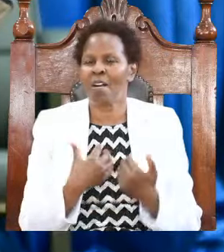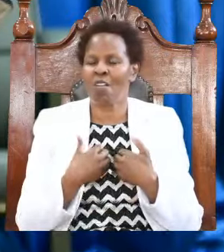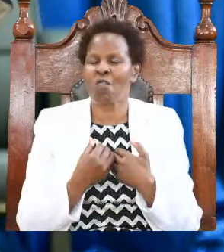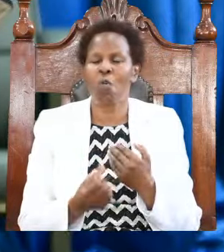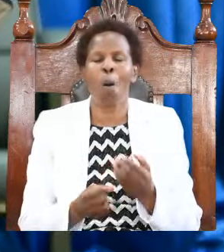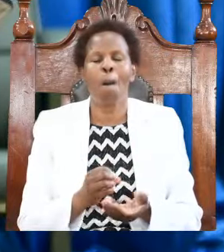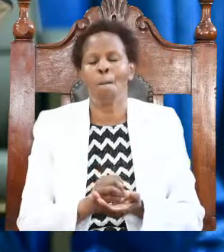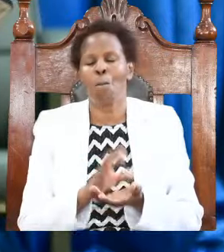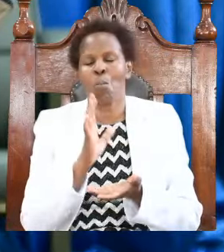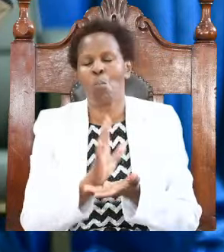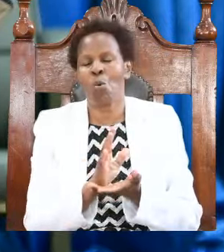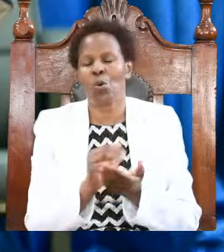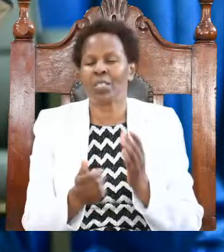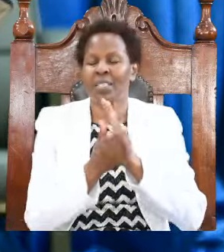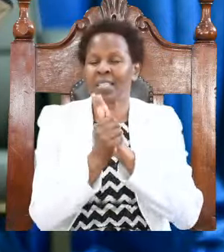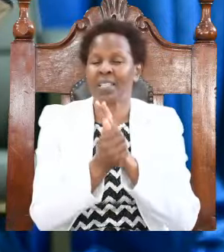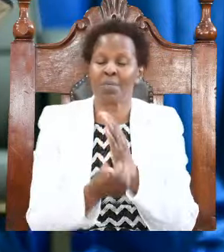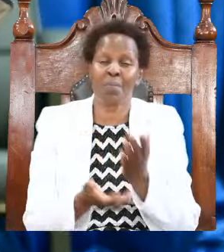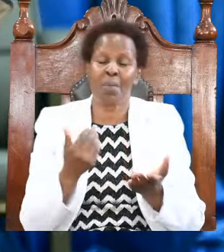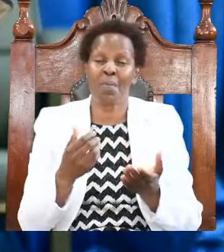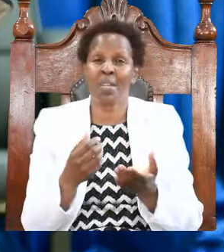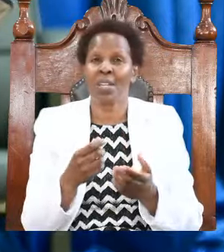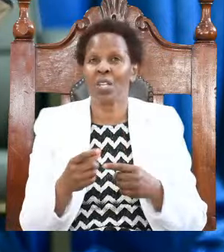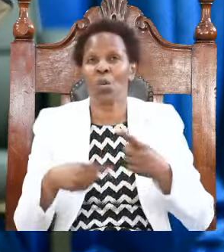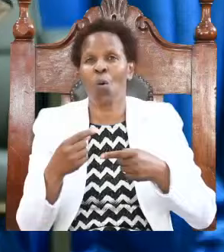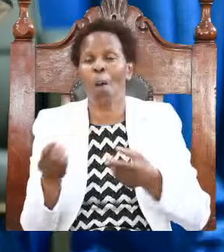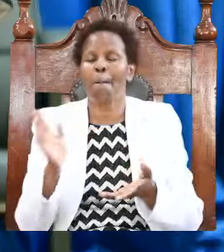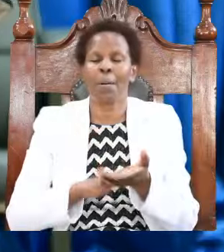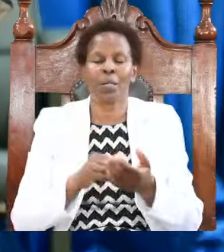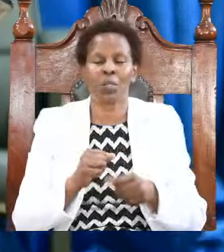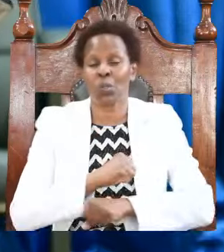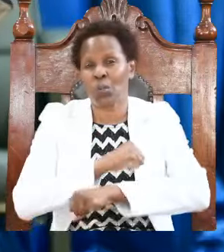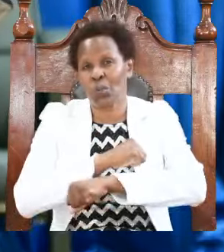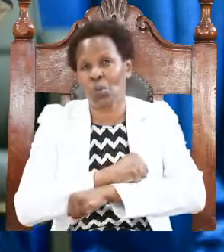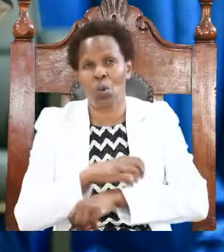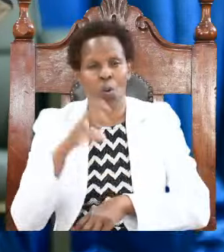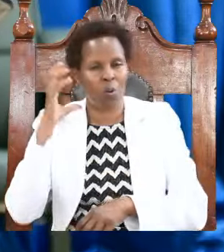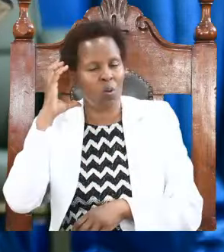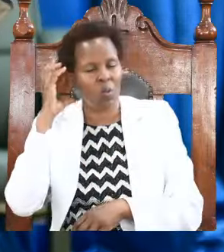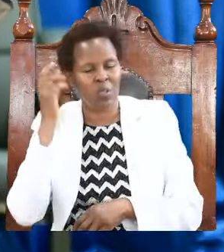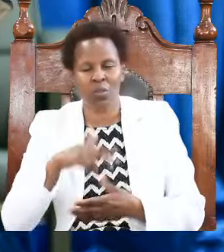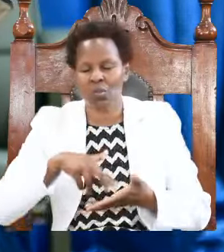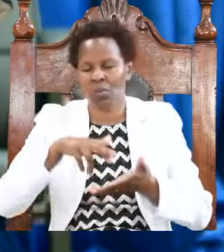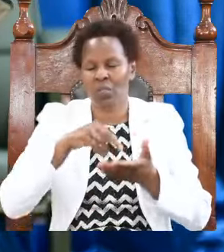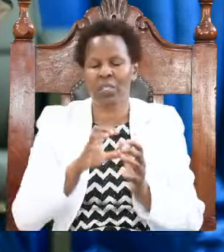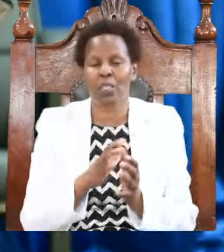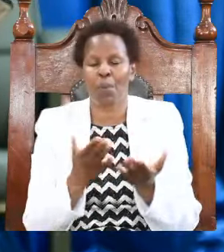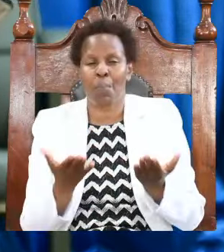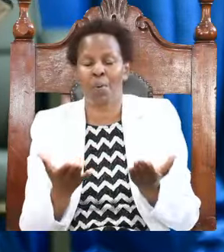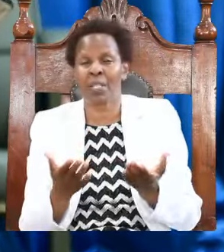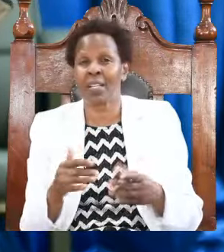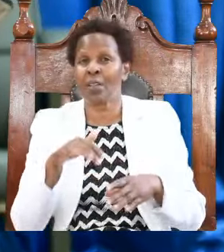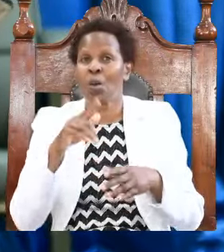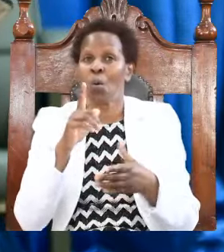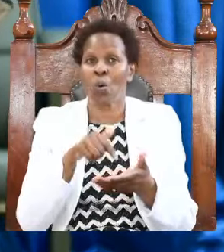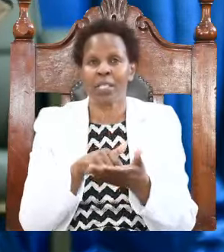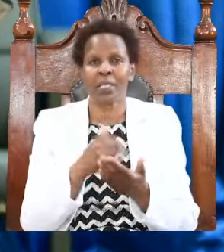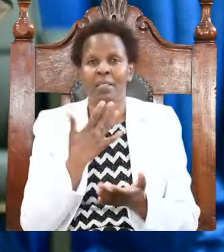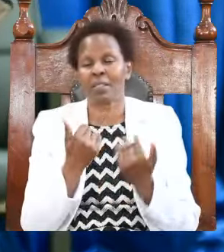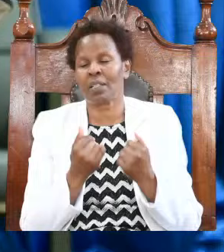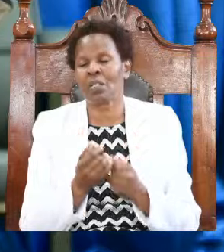will consider further education. Or maybe I'll invest some time to read some books in the area of profession I am in so